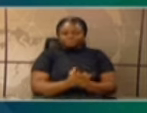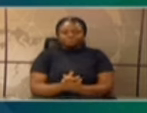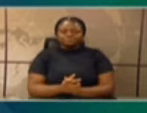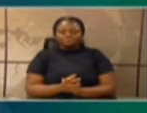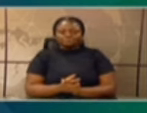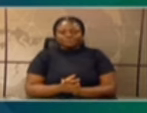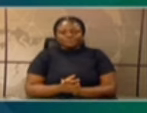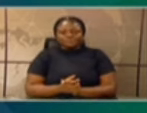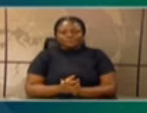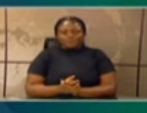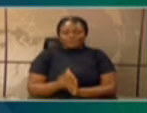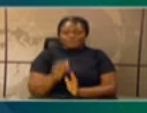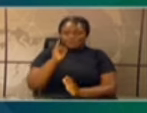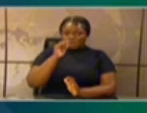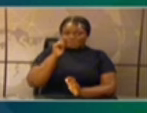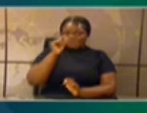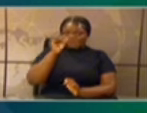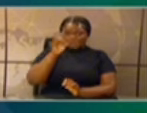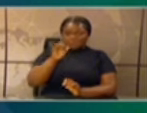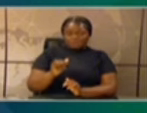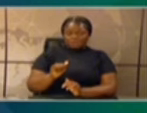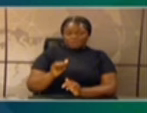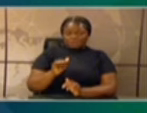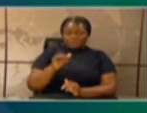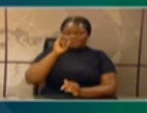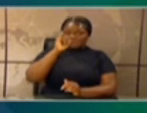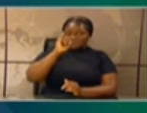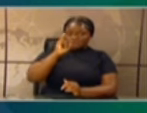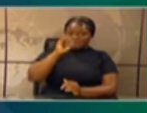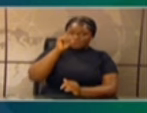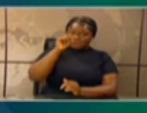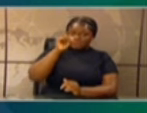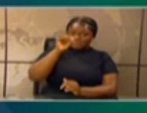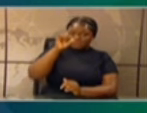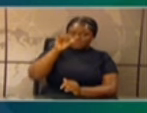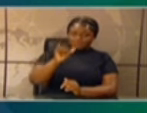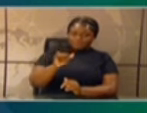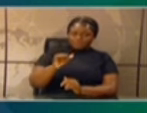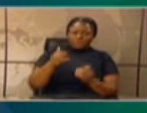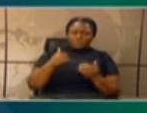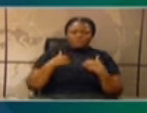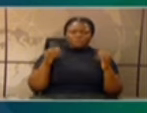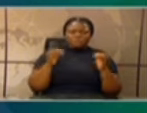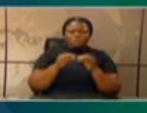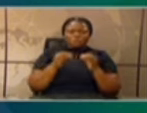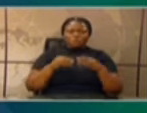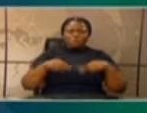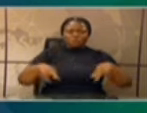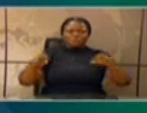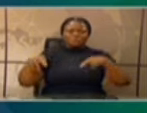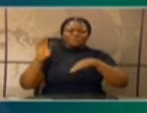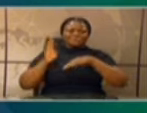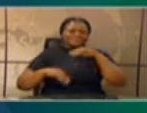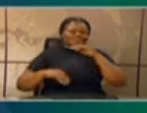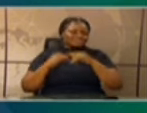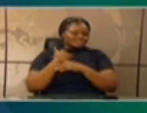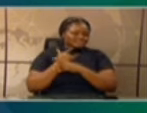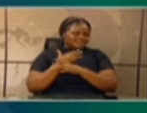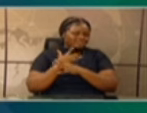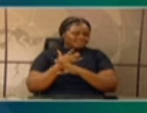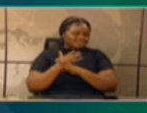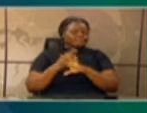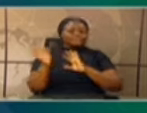eti Italy wa kwen do do change Germany anamboa okay afi ko UK